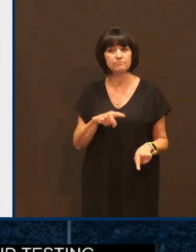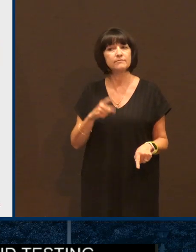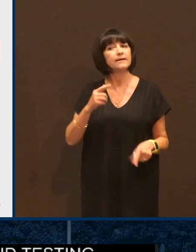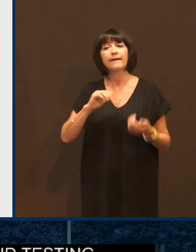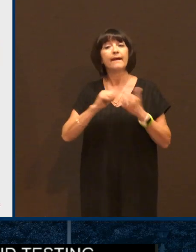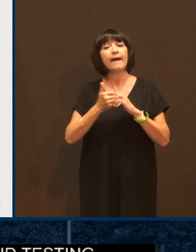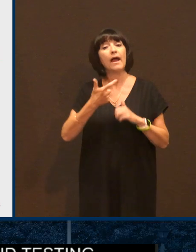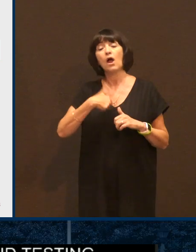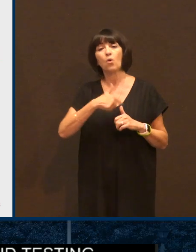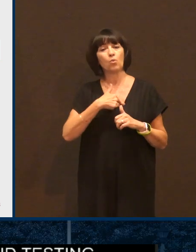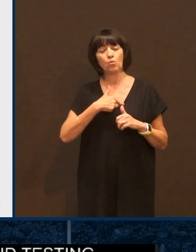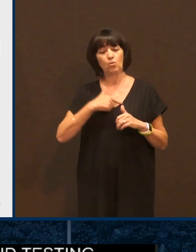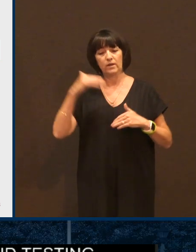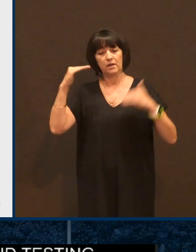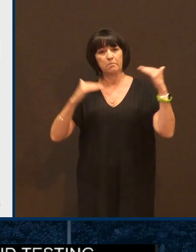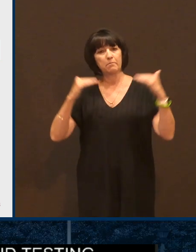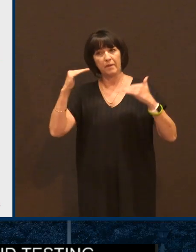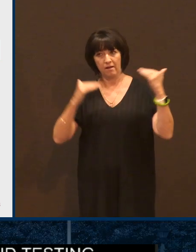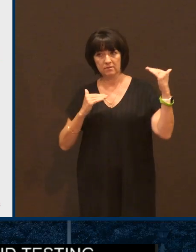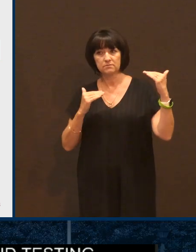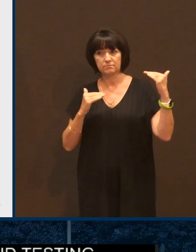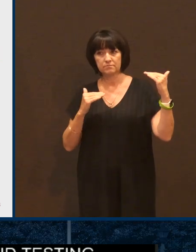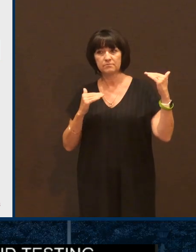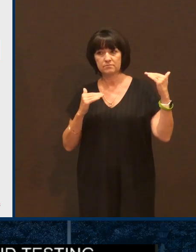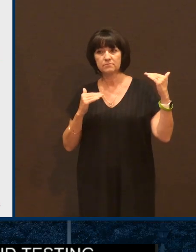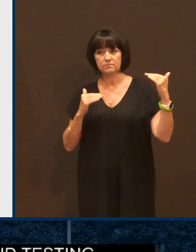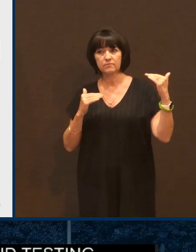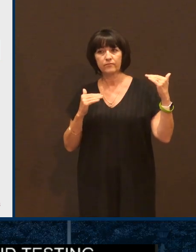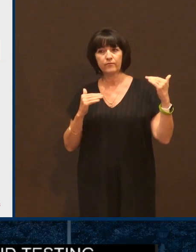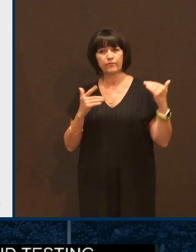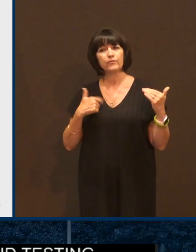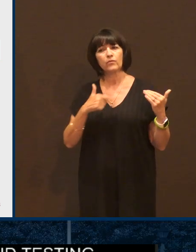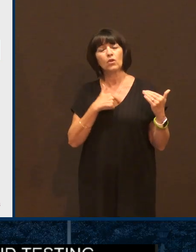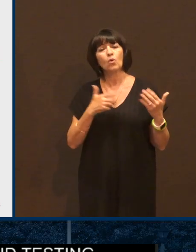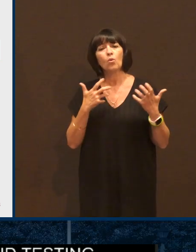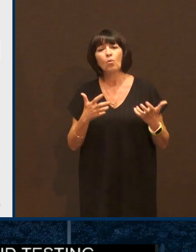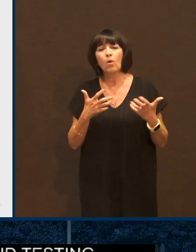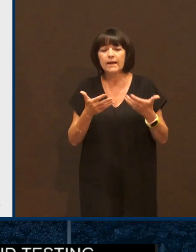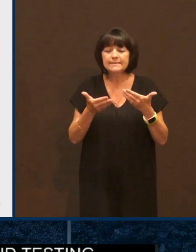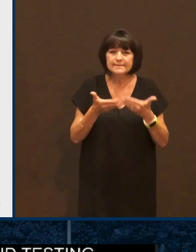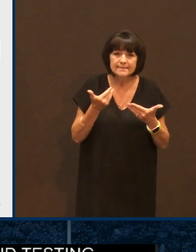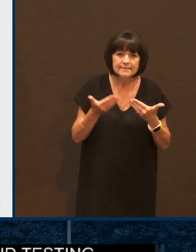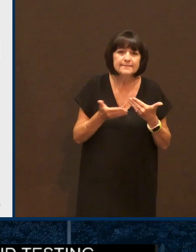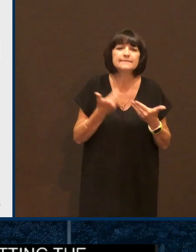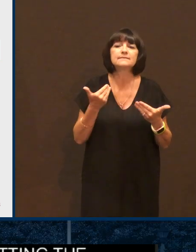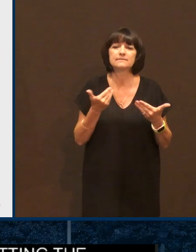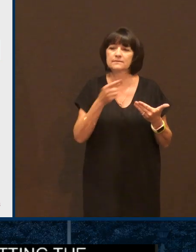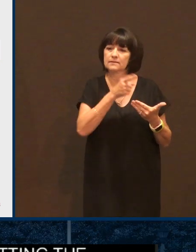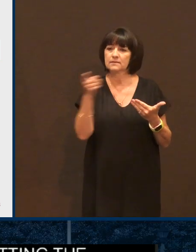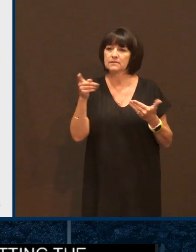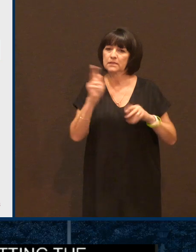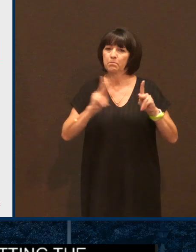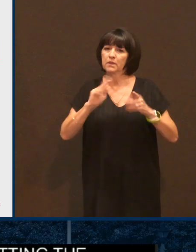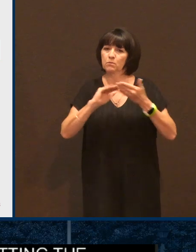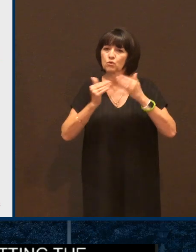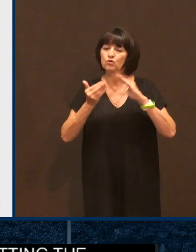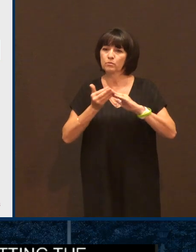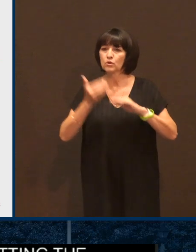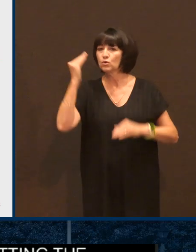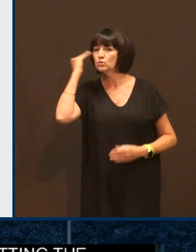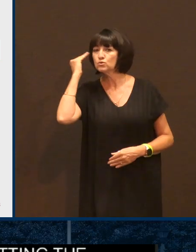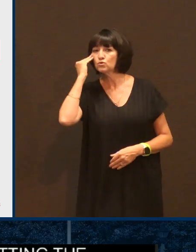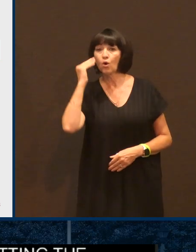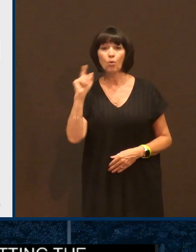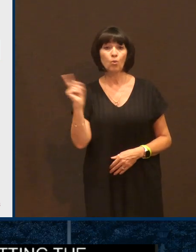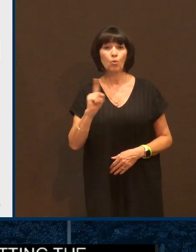of needs, which is we want this to be, again, easy and predictable for members of the community to know where